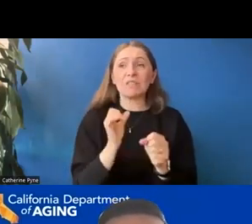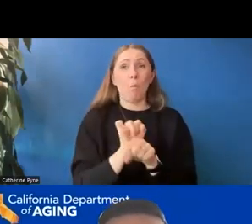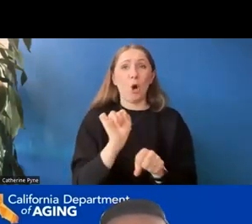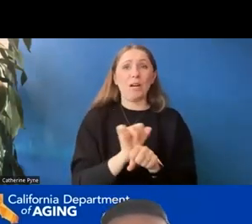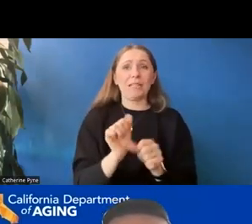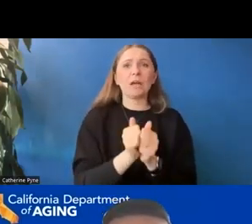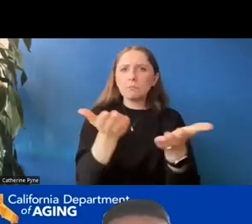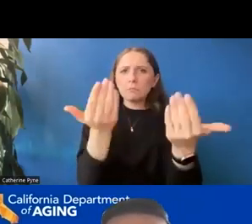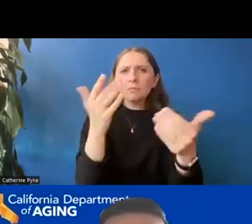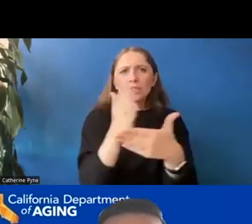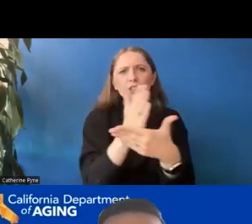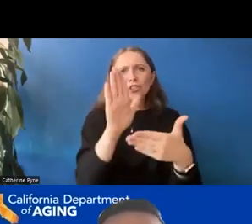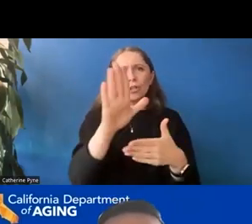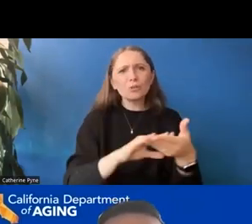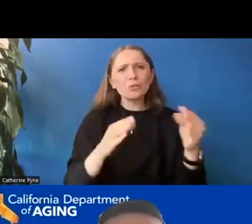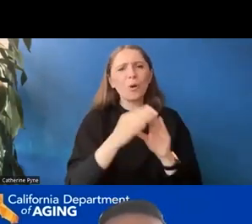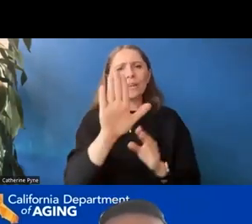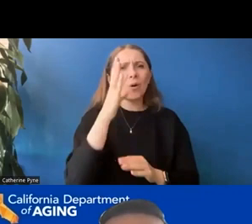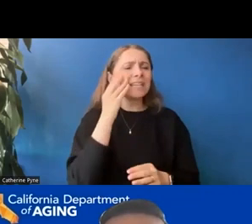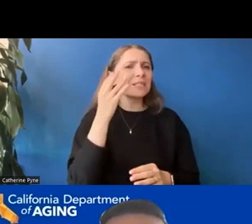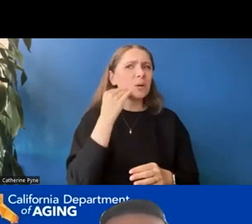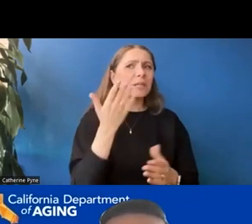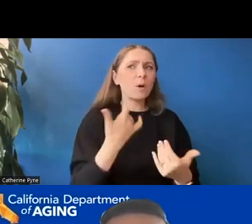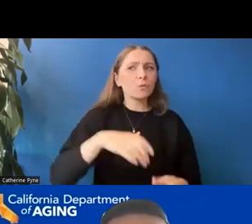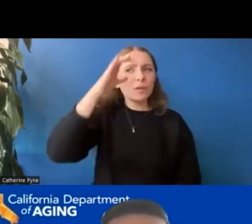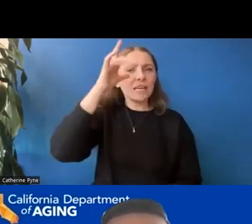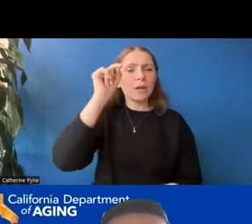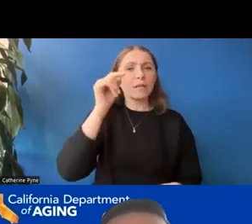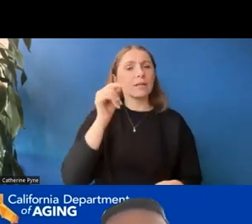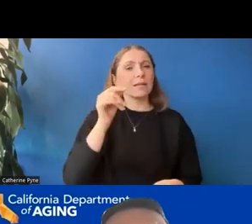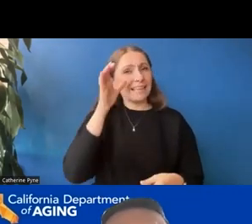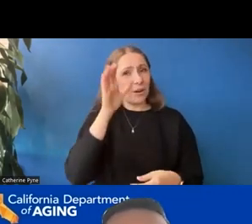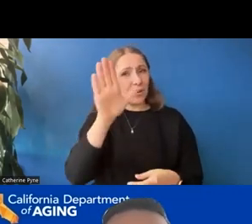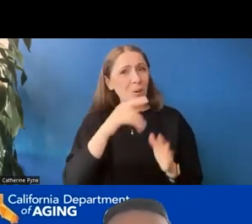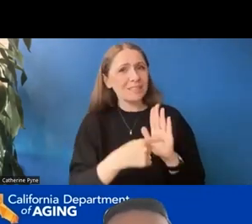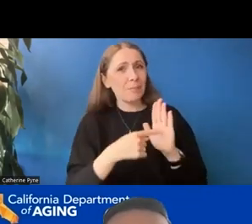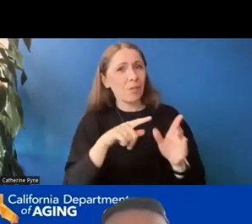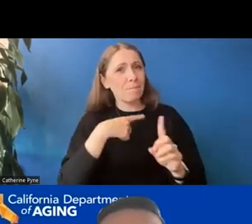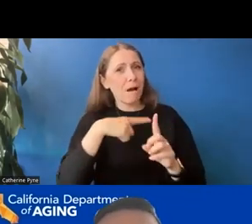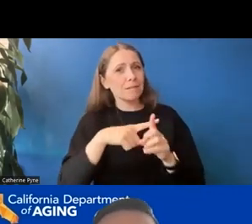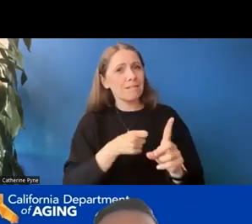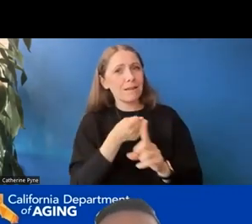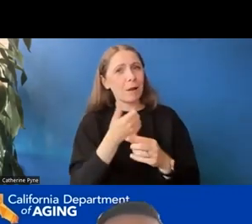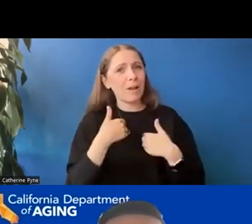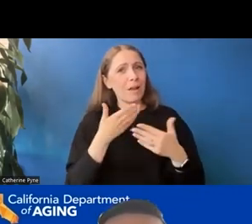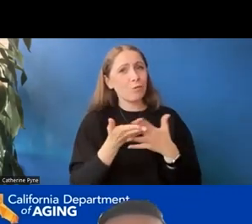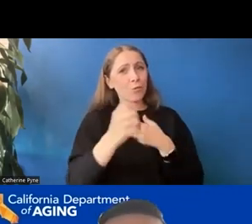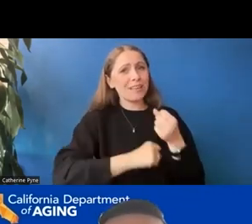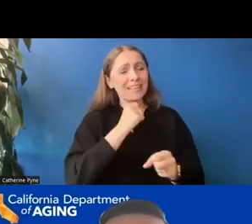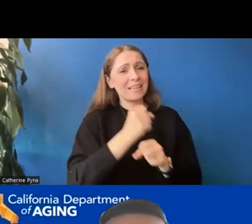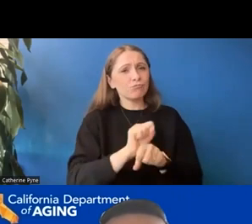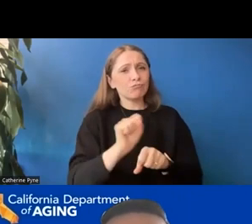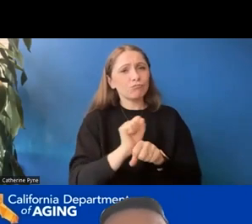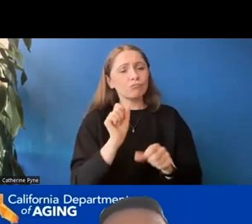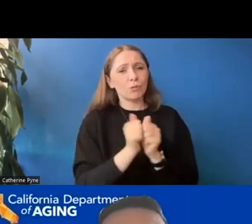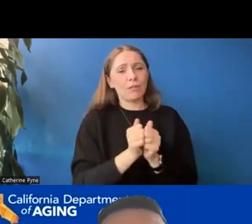share your story. Your experiences and insights can serve as an inspiring example of the positive impact we've had together over the years and what's to come